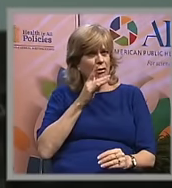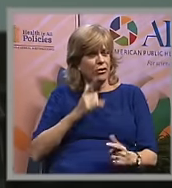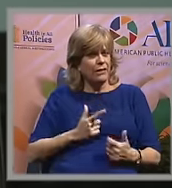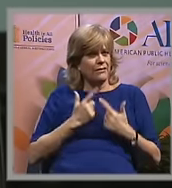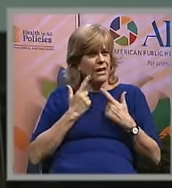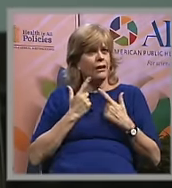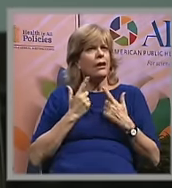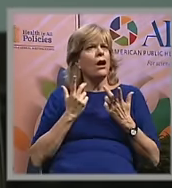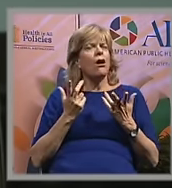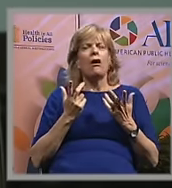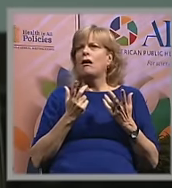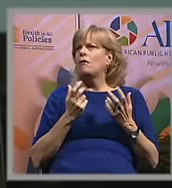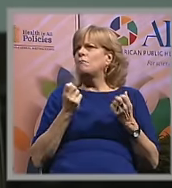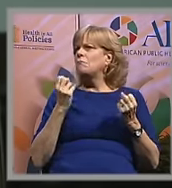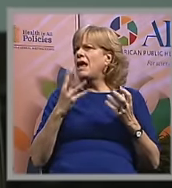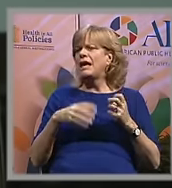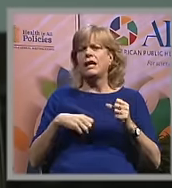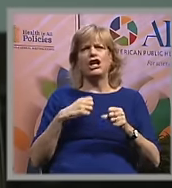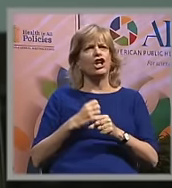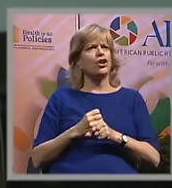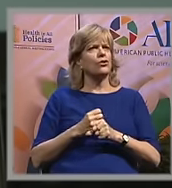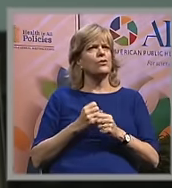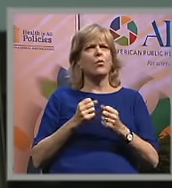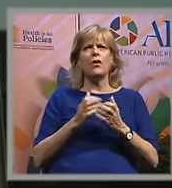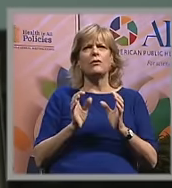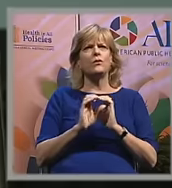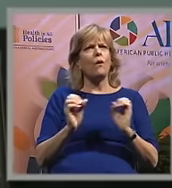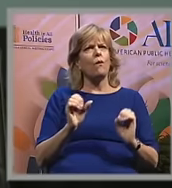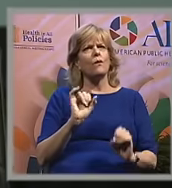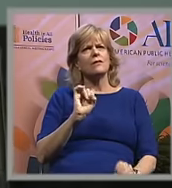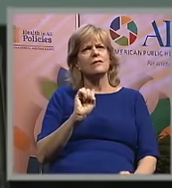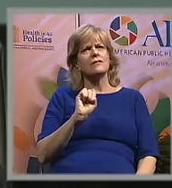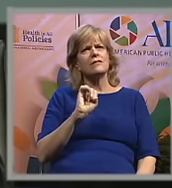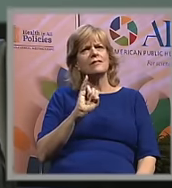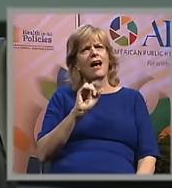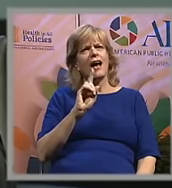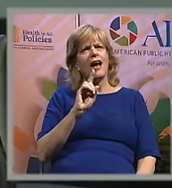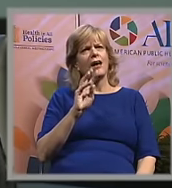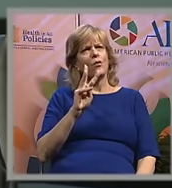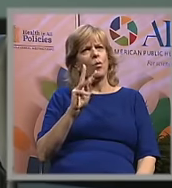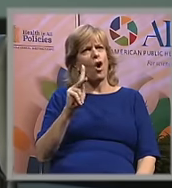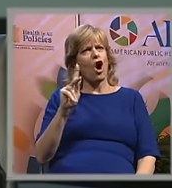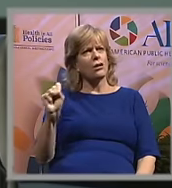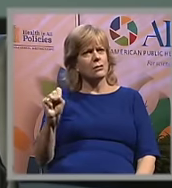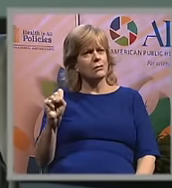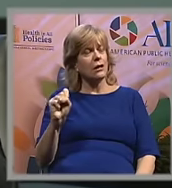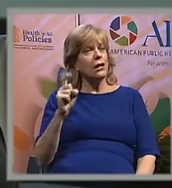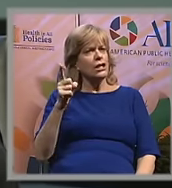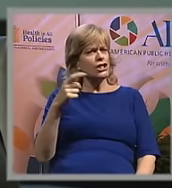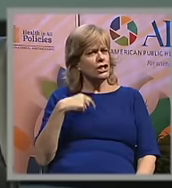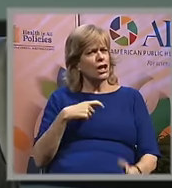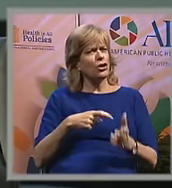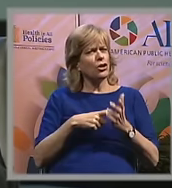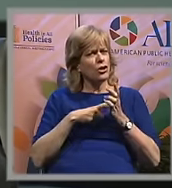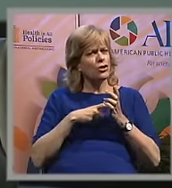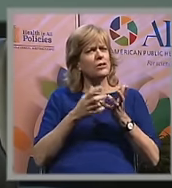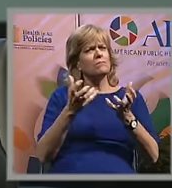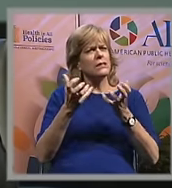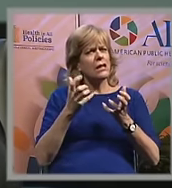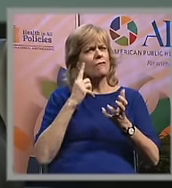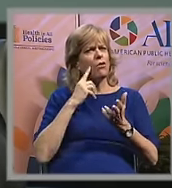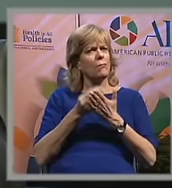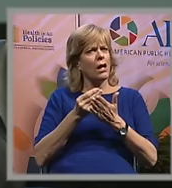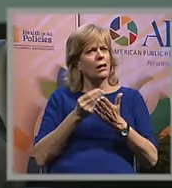gone decades without getting sidewalks. And she had an urgent plea for money for